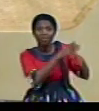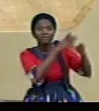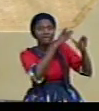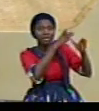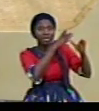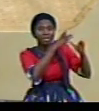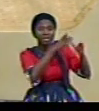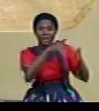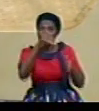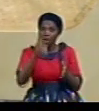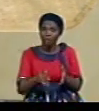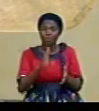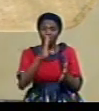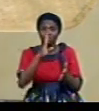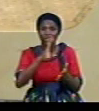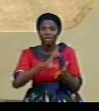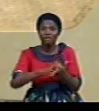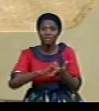now